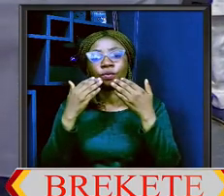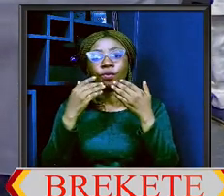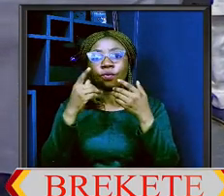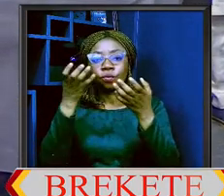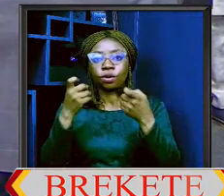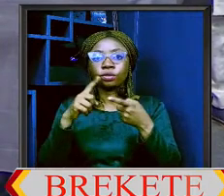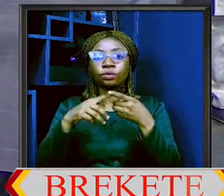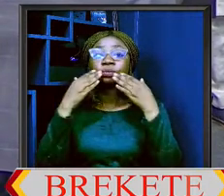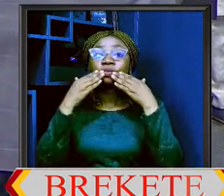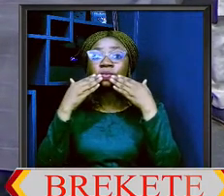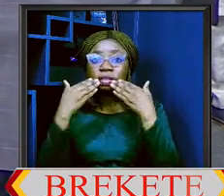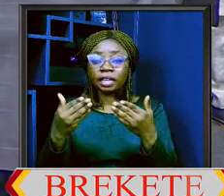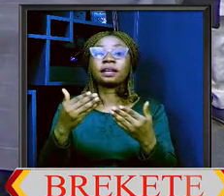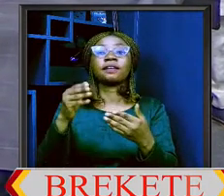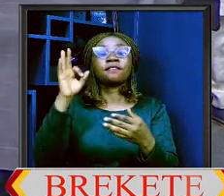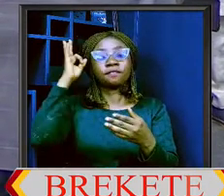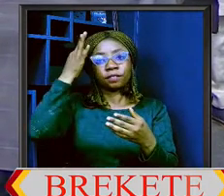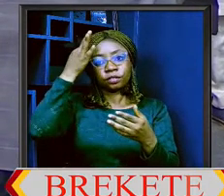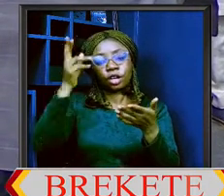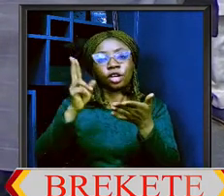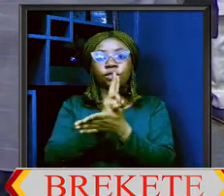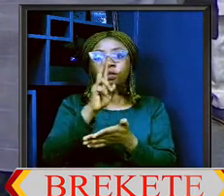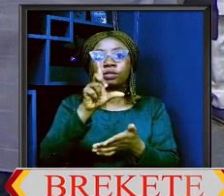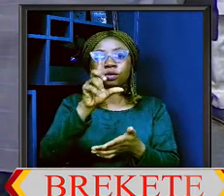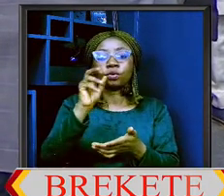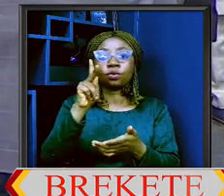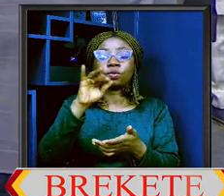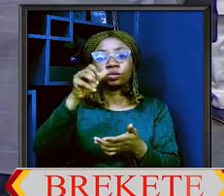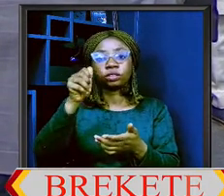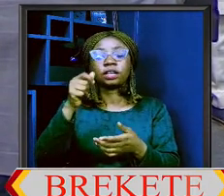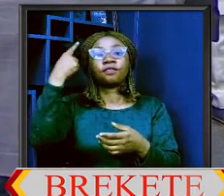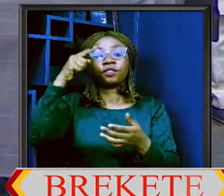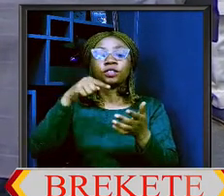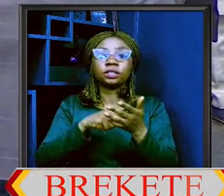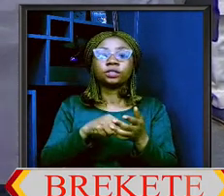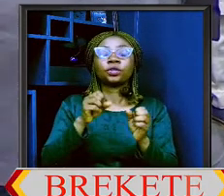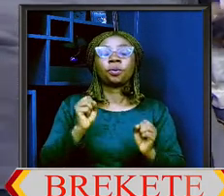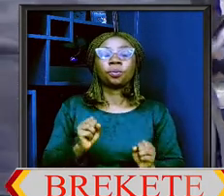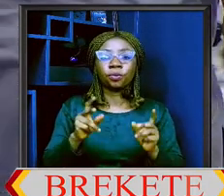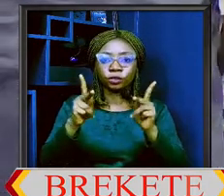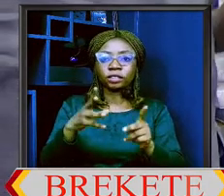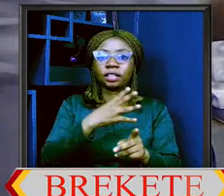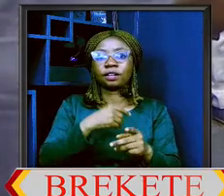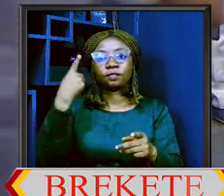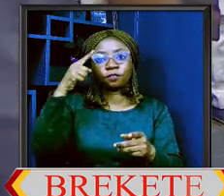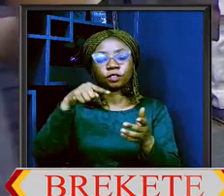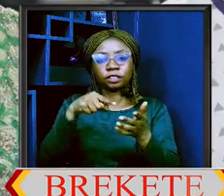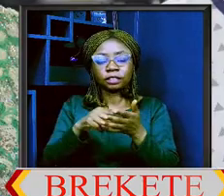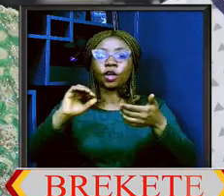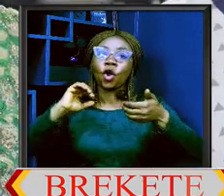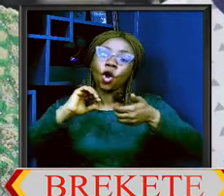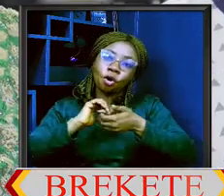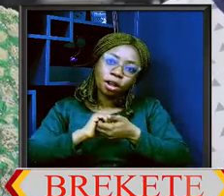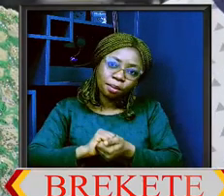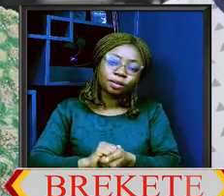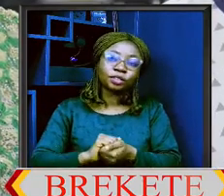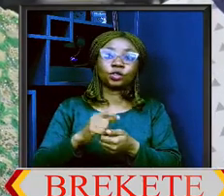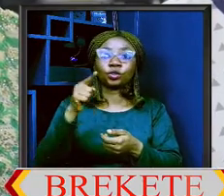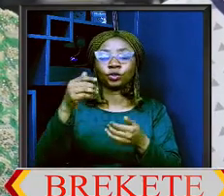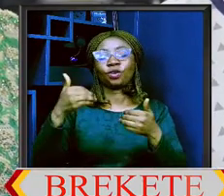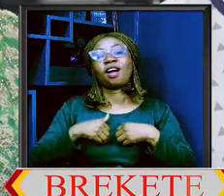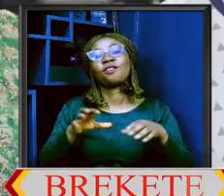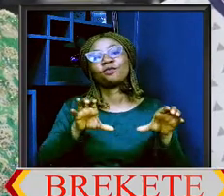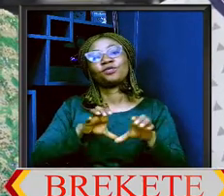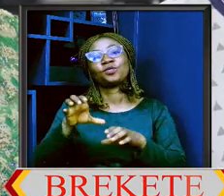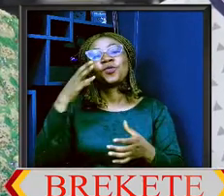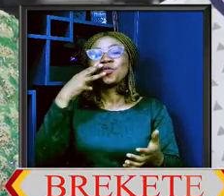thank Federal University Loca for this opportunity and for this collaboration you have